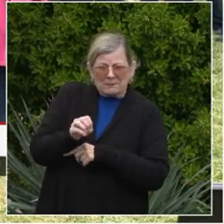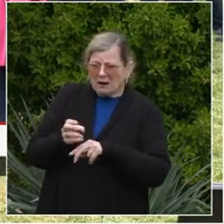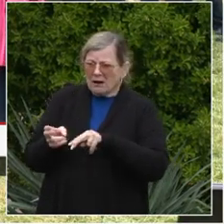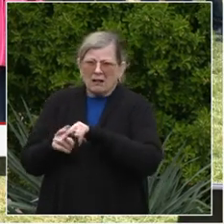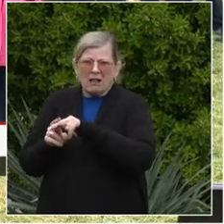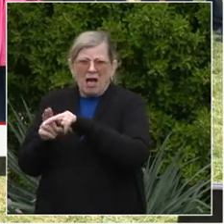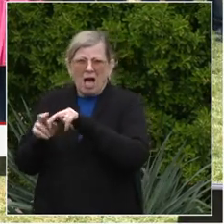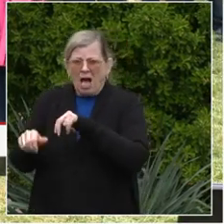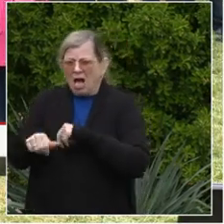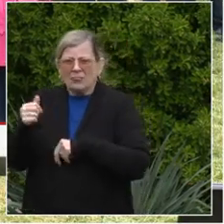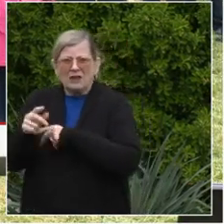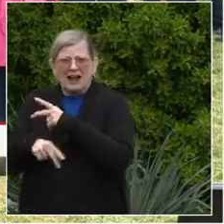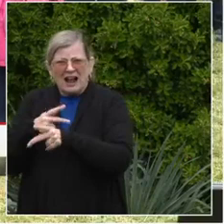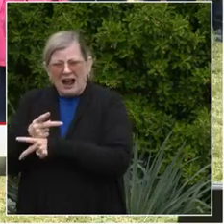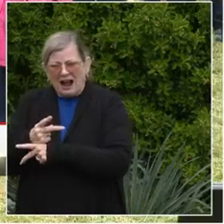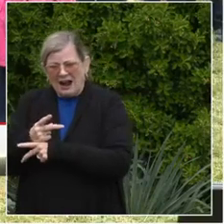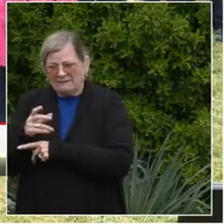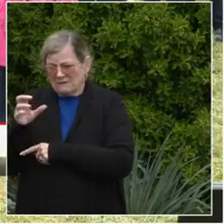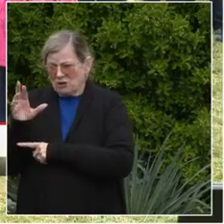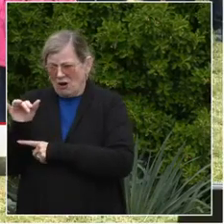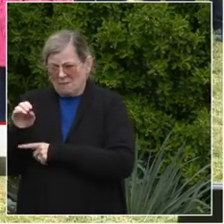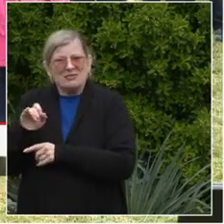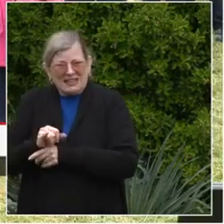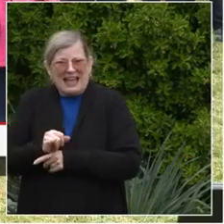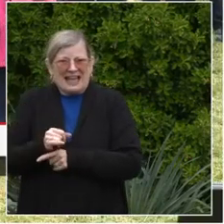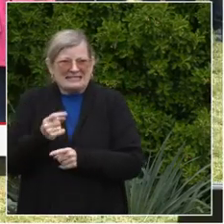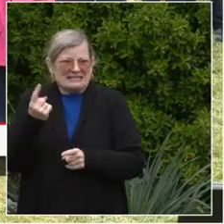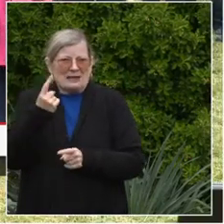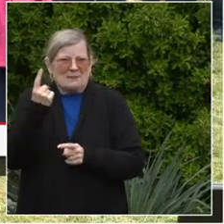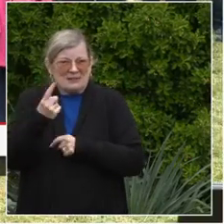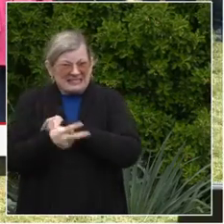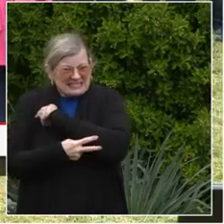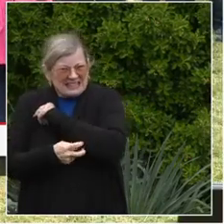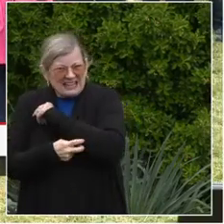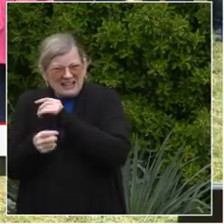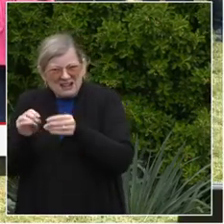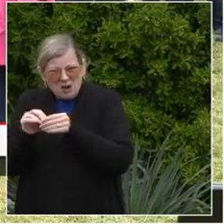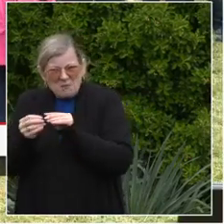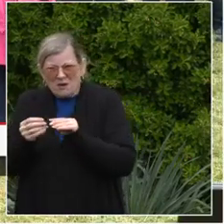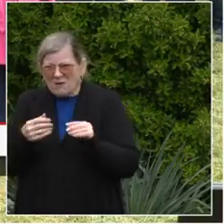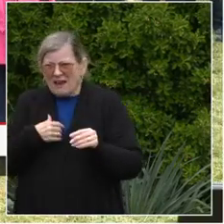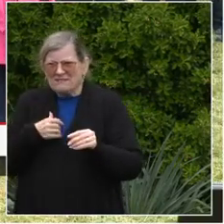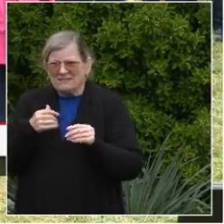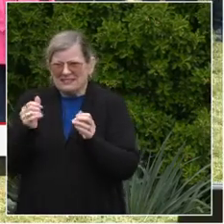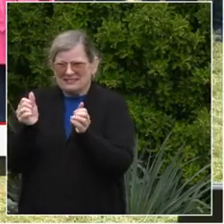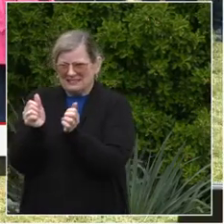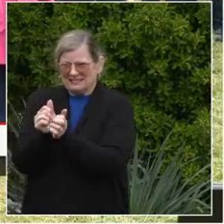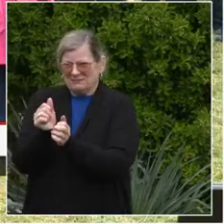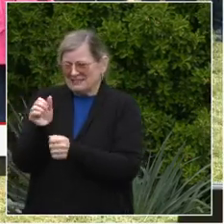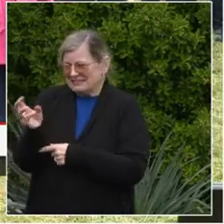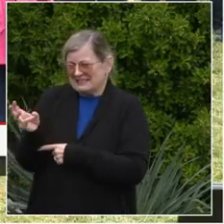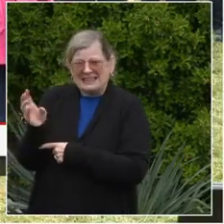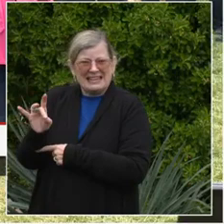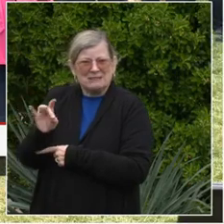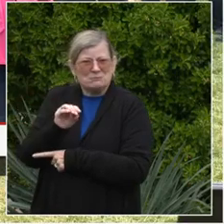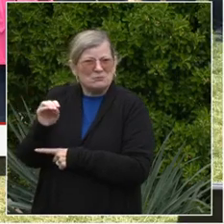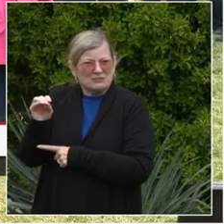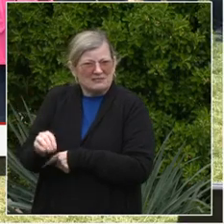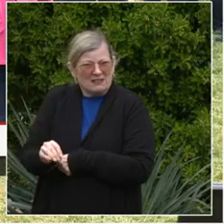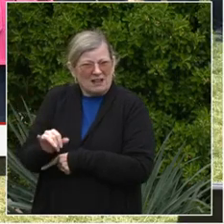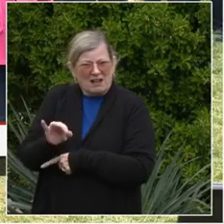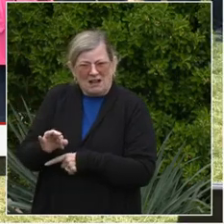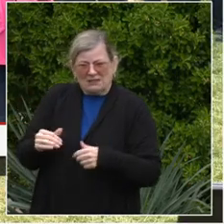real issue. When you look at our carjackings, for example, and the number of juveniles that we've arrested, 68% of the young people, of the individuals,